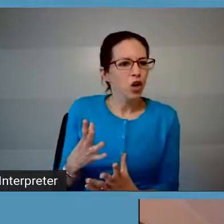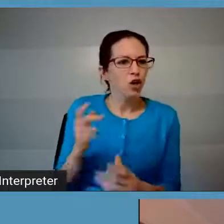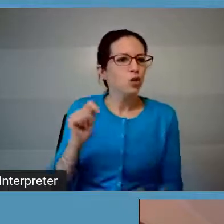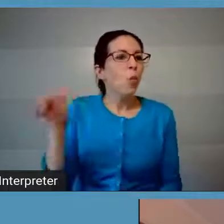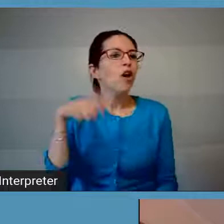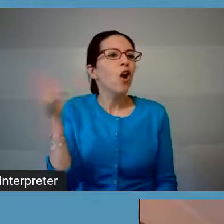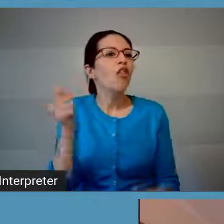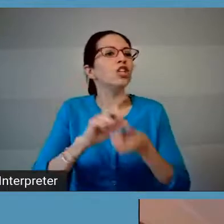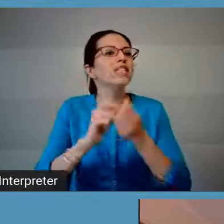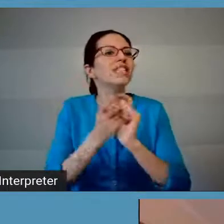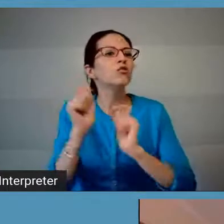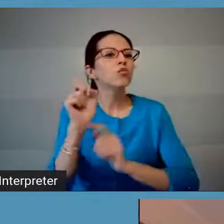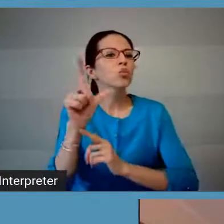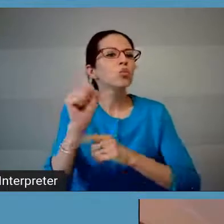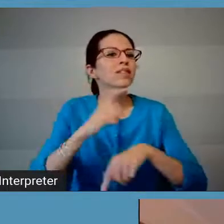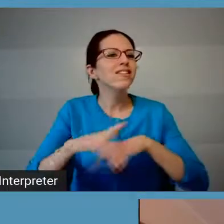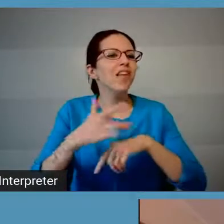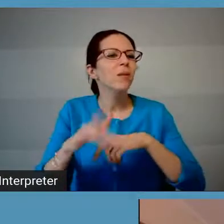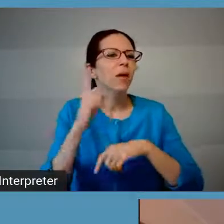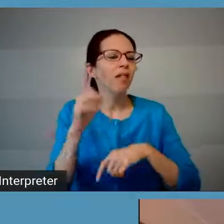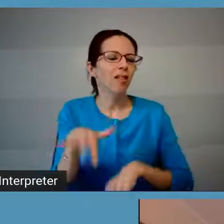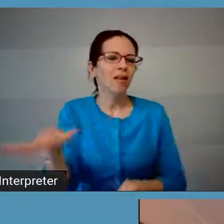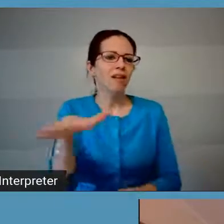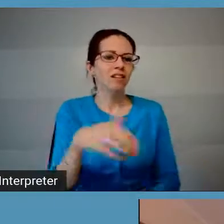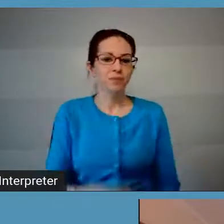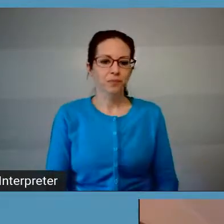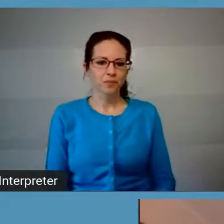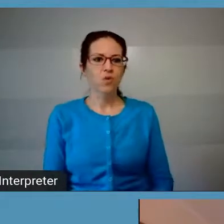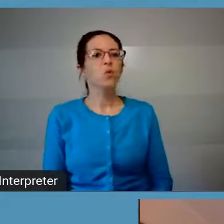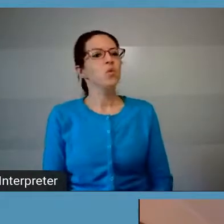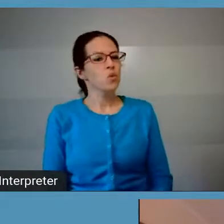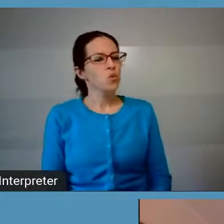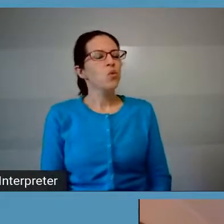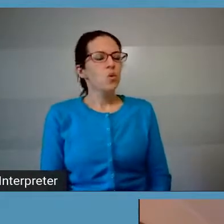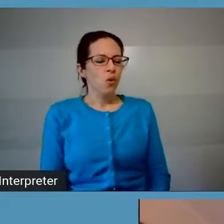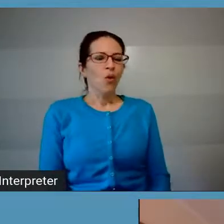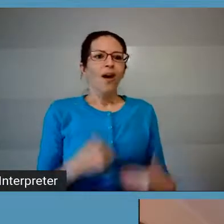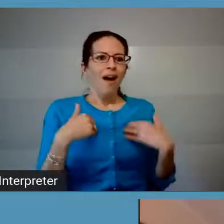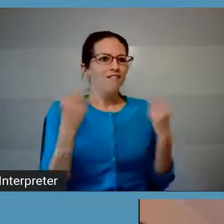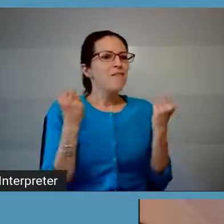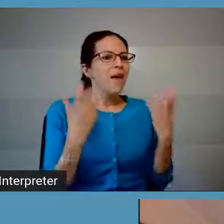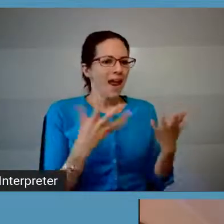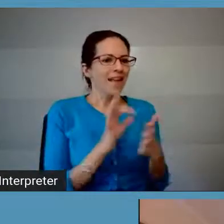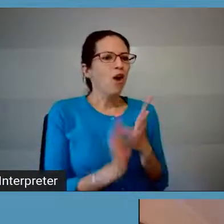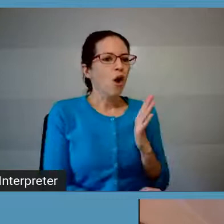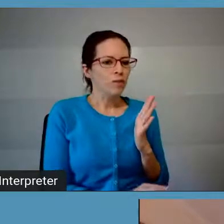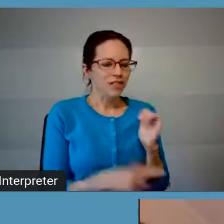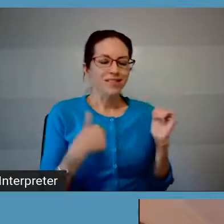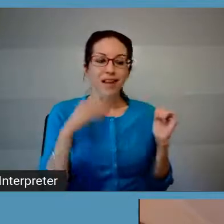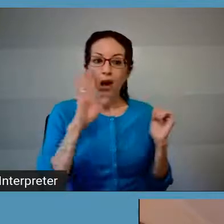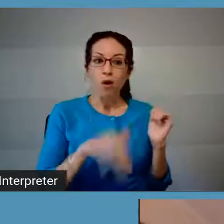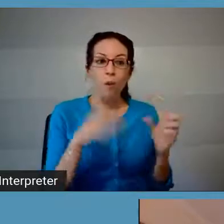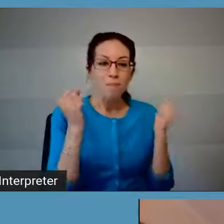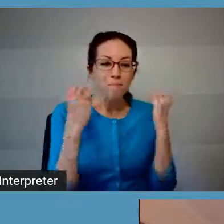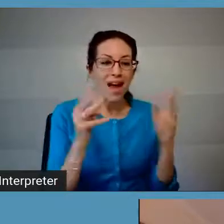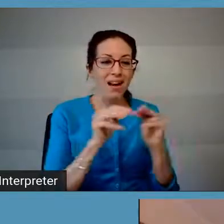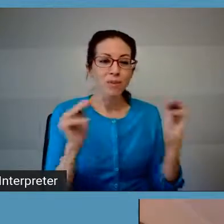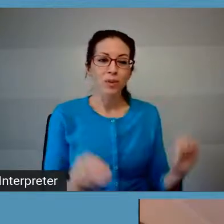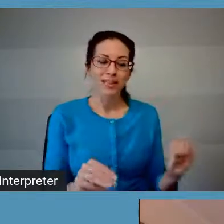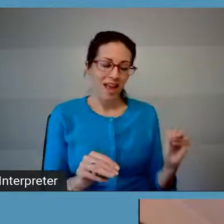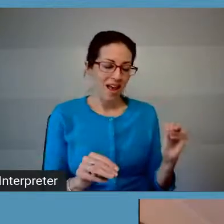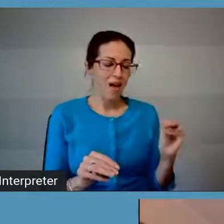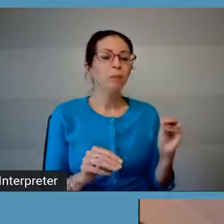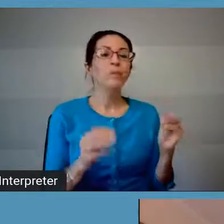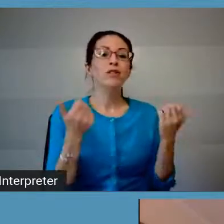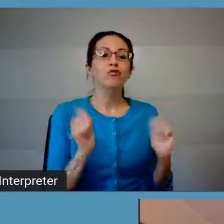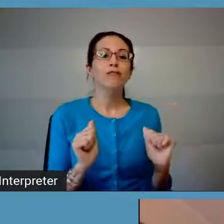might be out there? You have a lot of options. I know many museums out there have explored the possibility